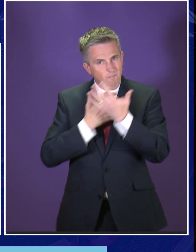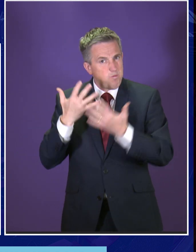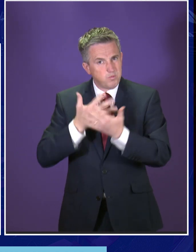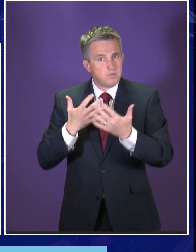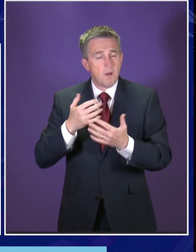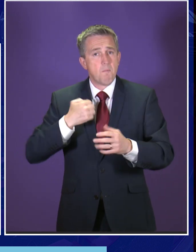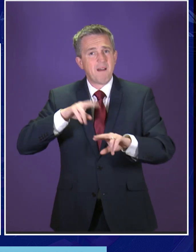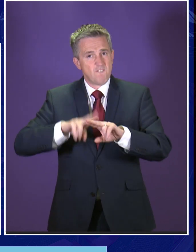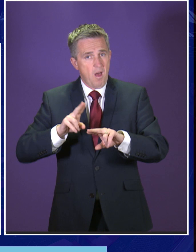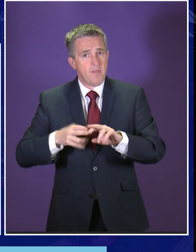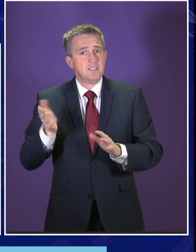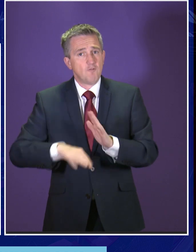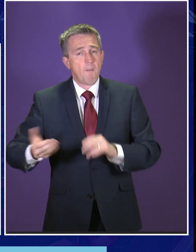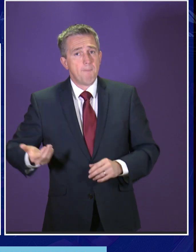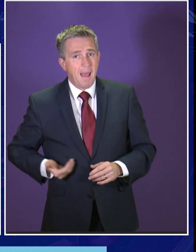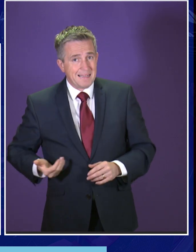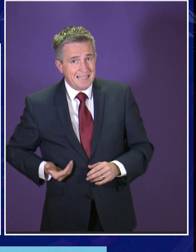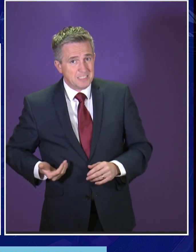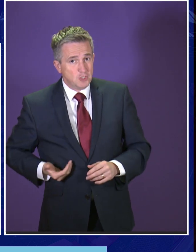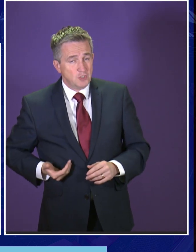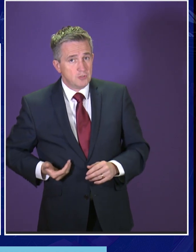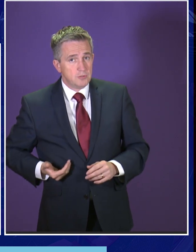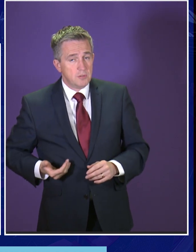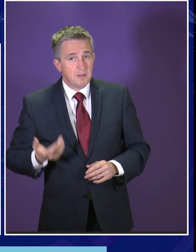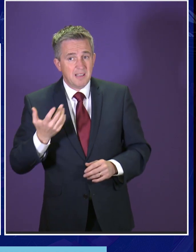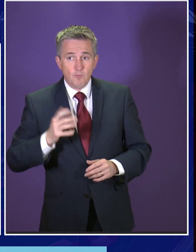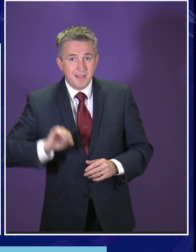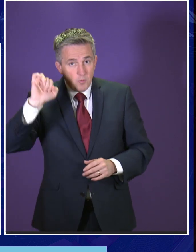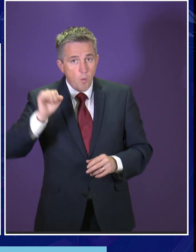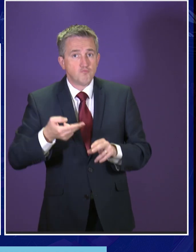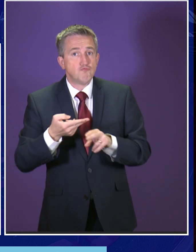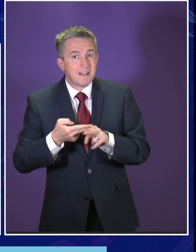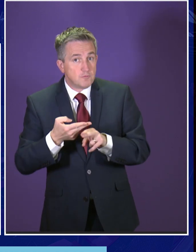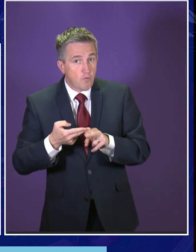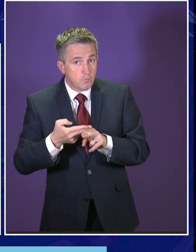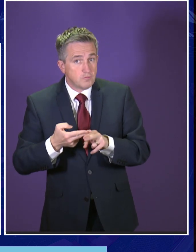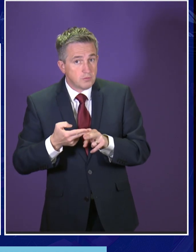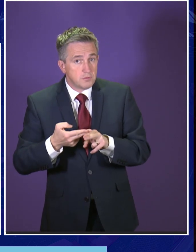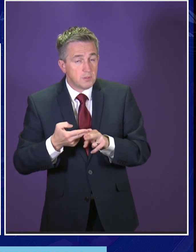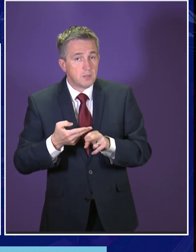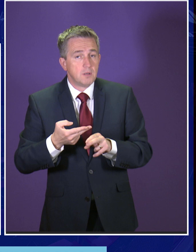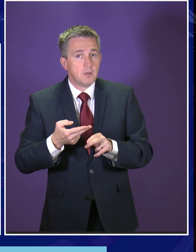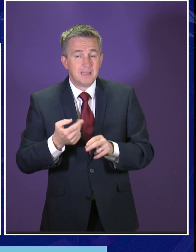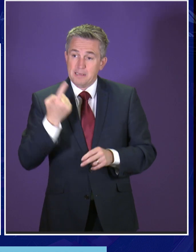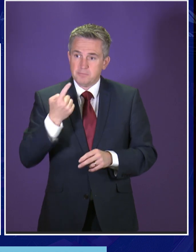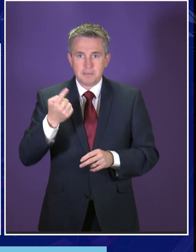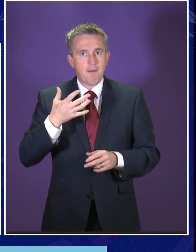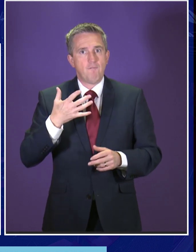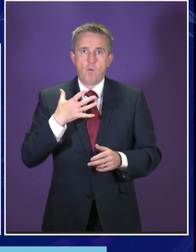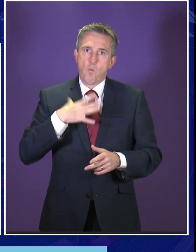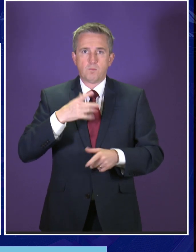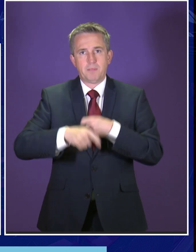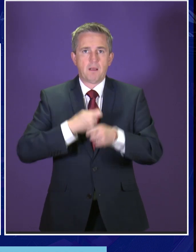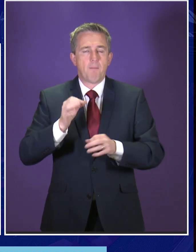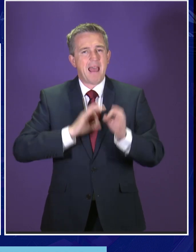My father is a Bangladeshi man who owned a restaurant, who wanted to actually be an actor,